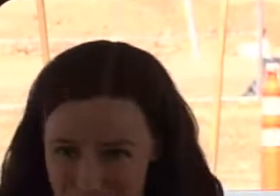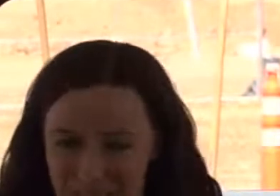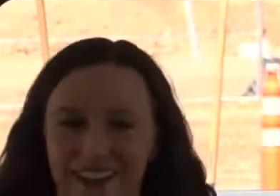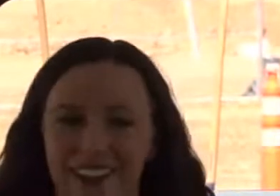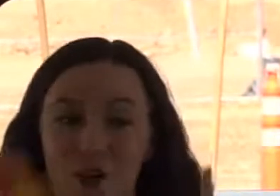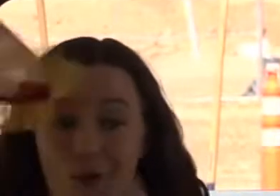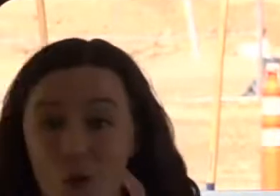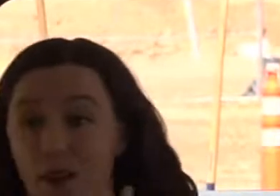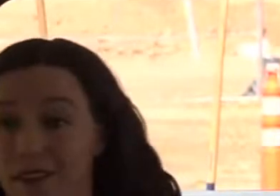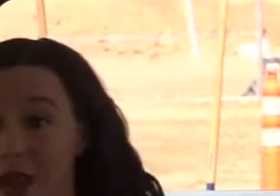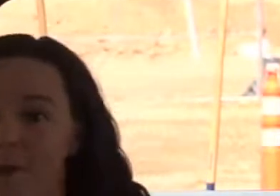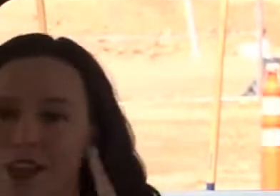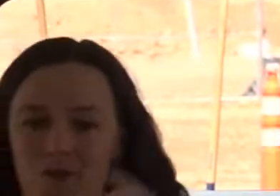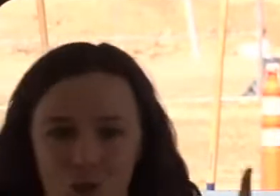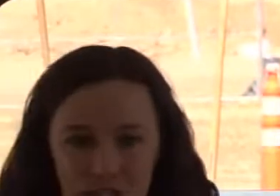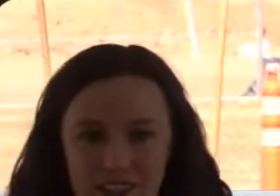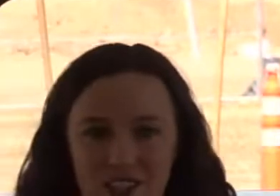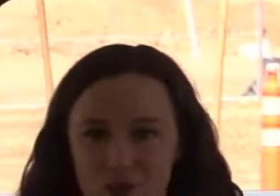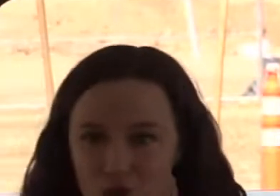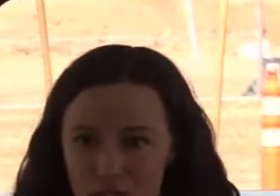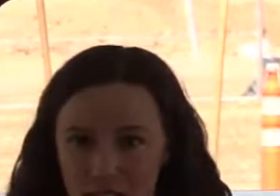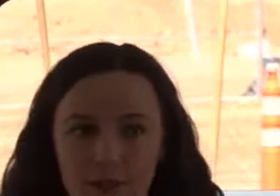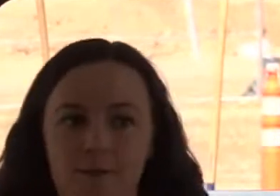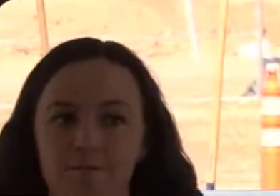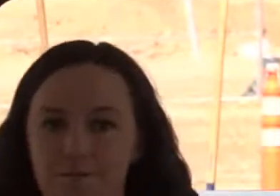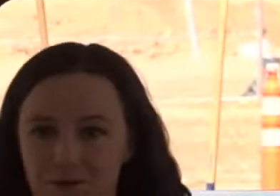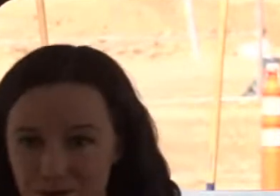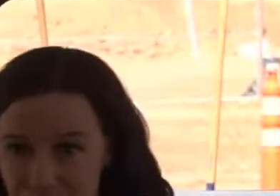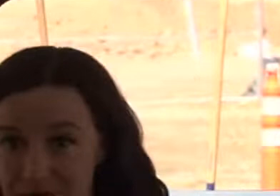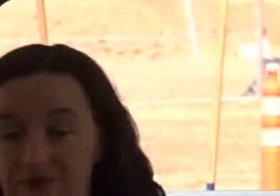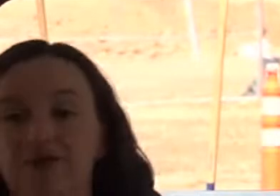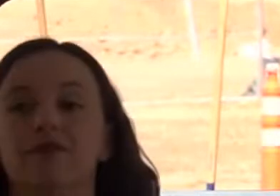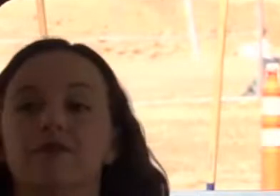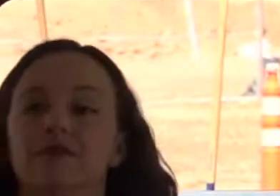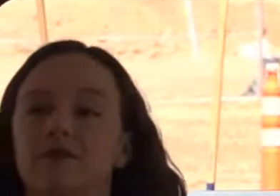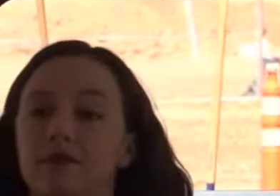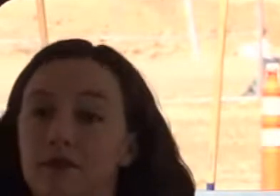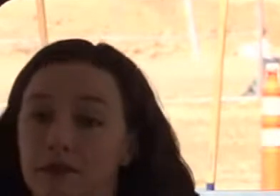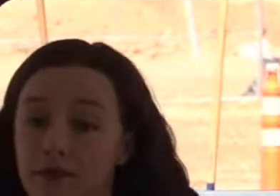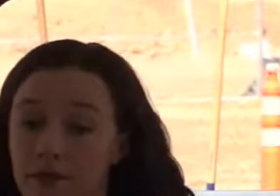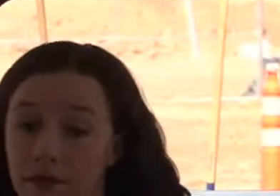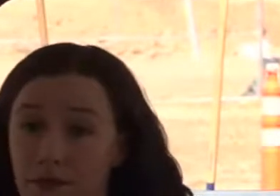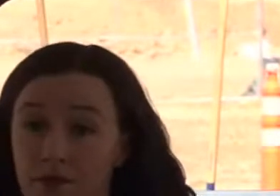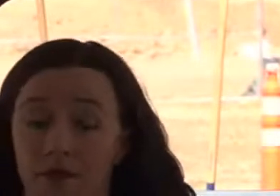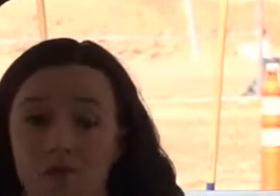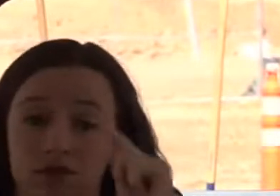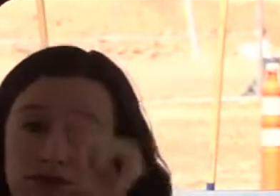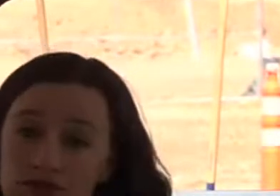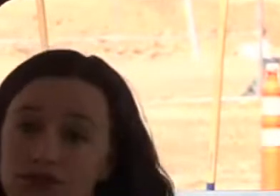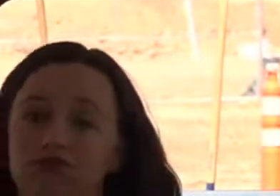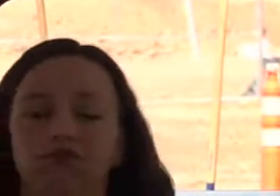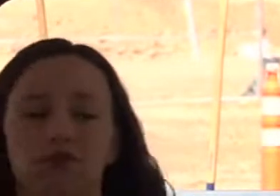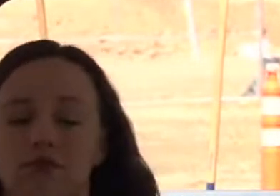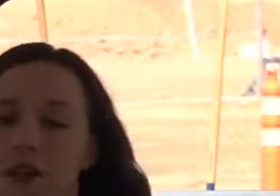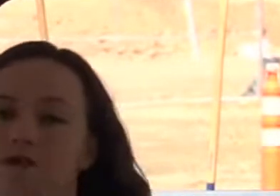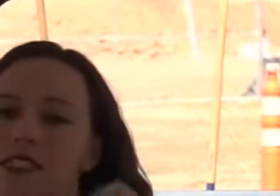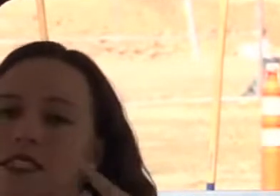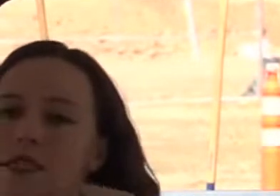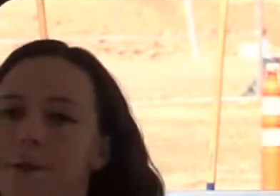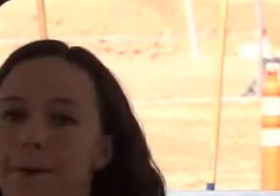for the campus and for the district. So putting together this wide variety of space